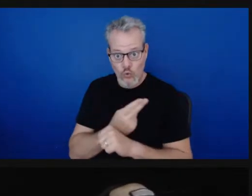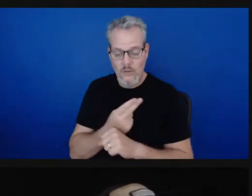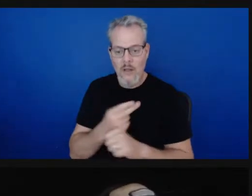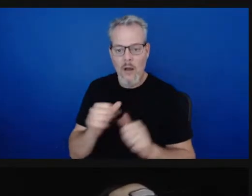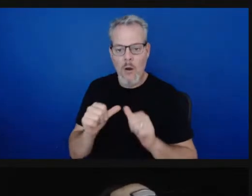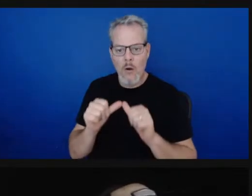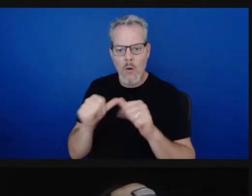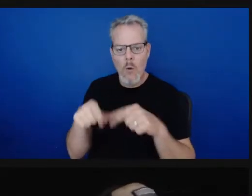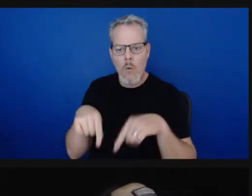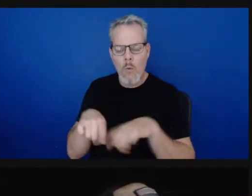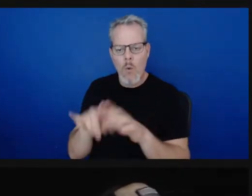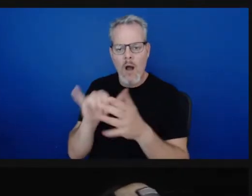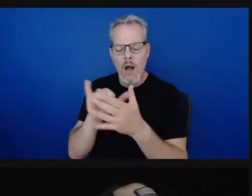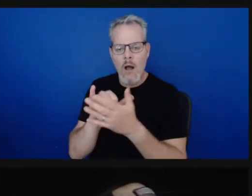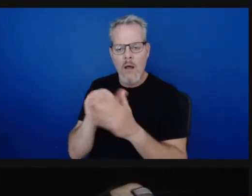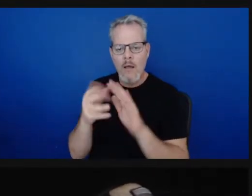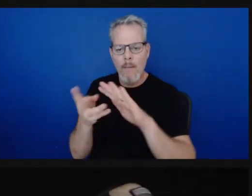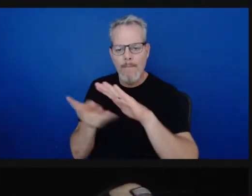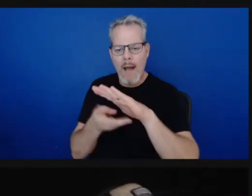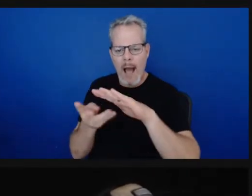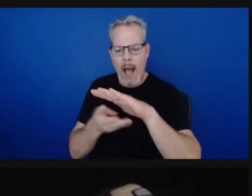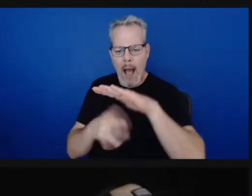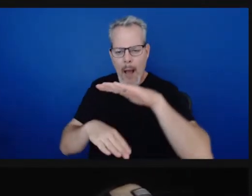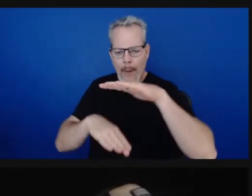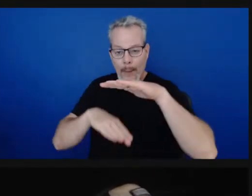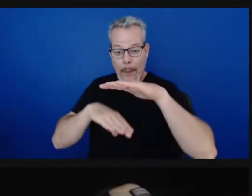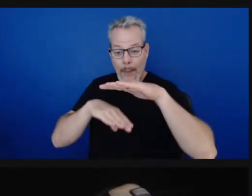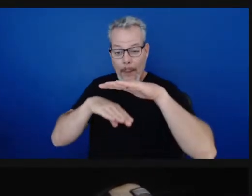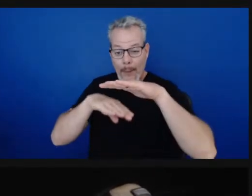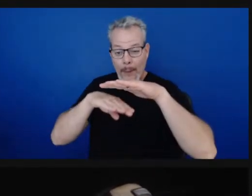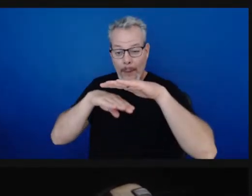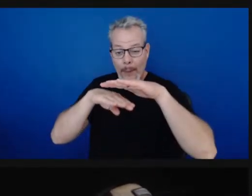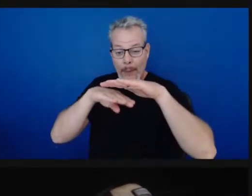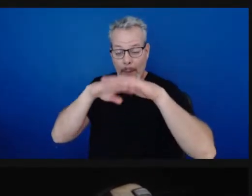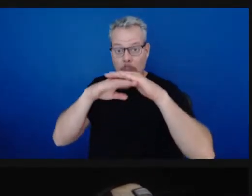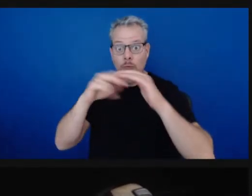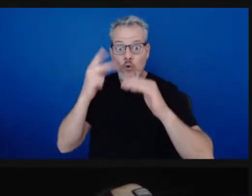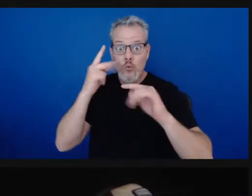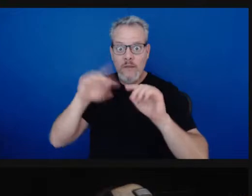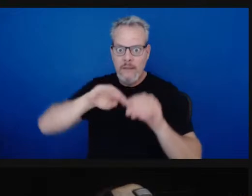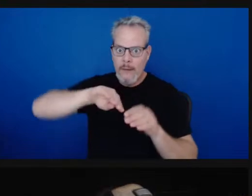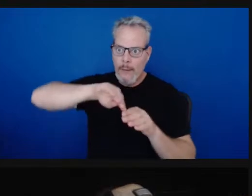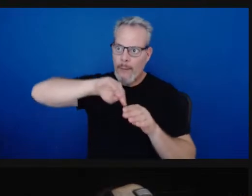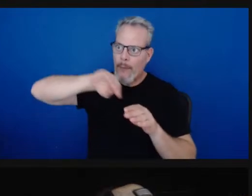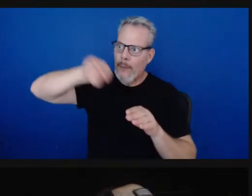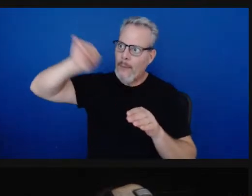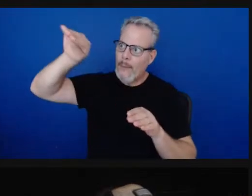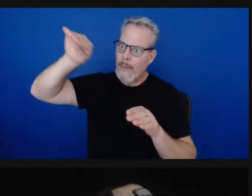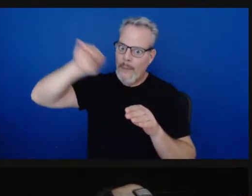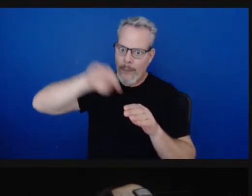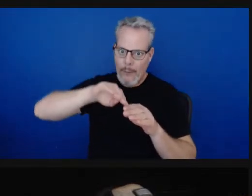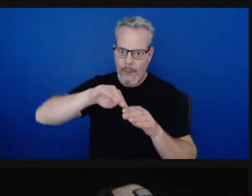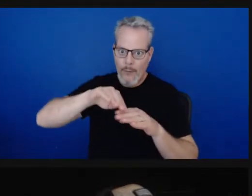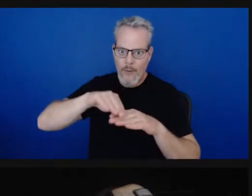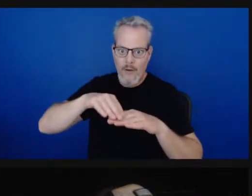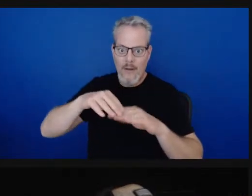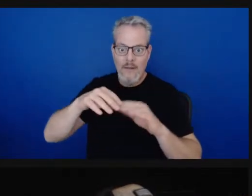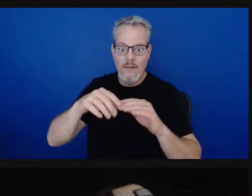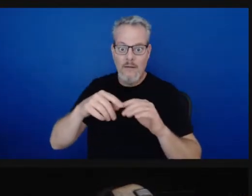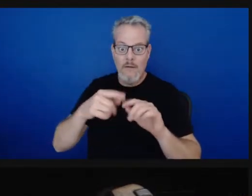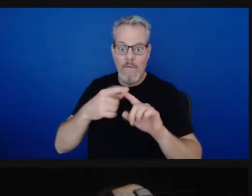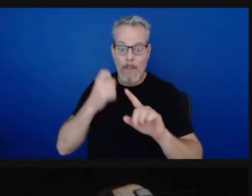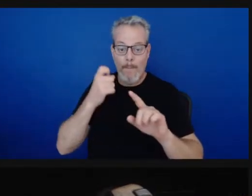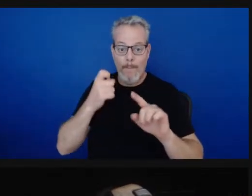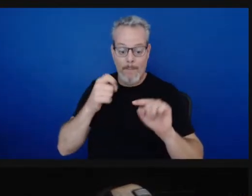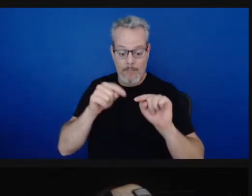expect to see a progression over time, something like that, right? From depth, as time goes on to the right,